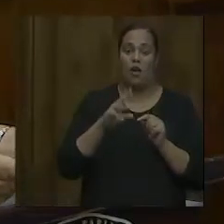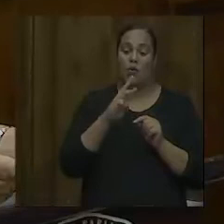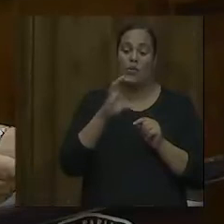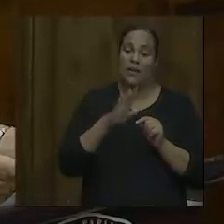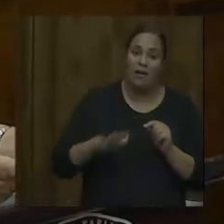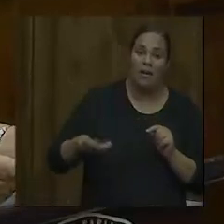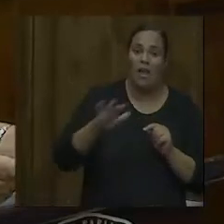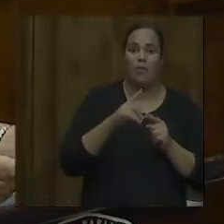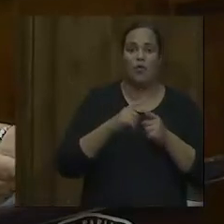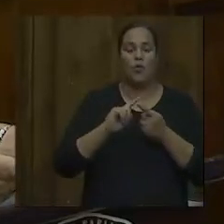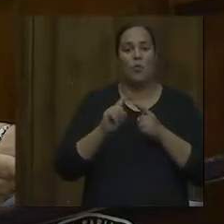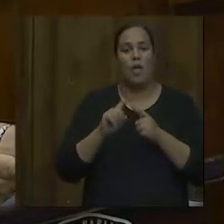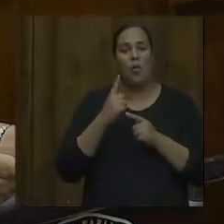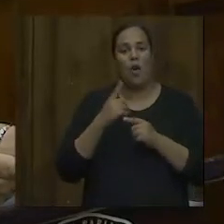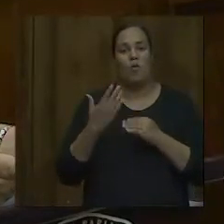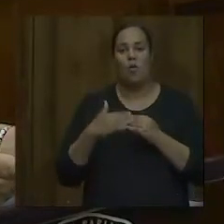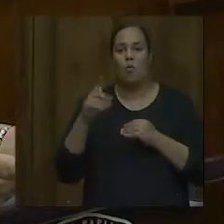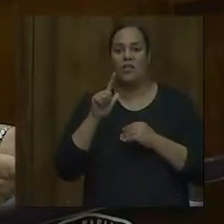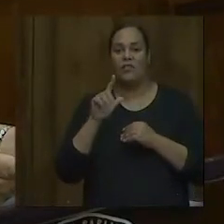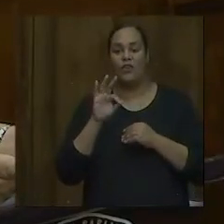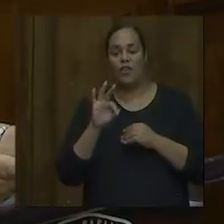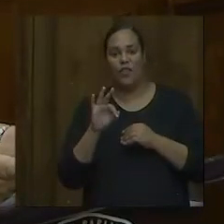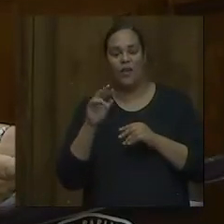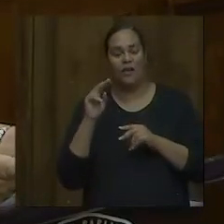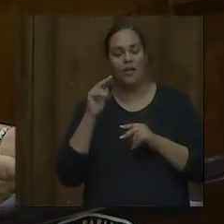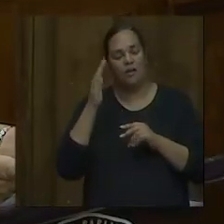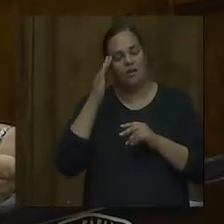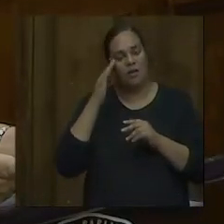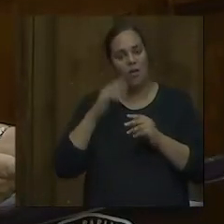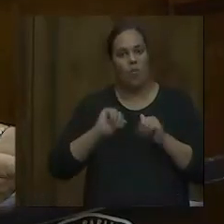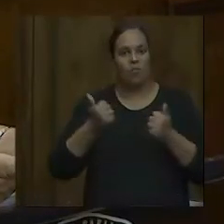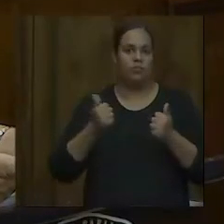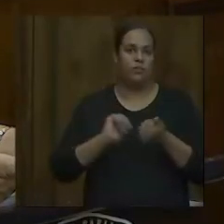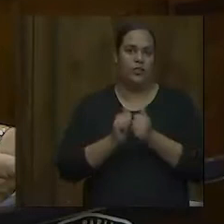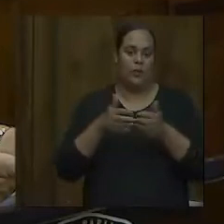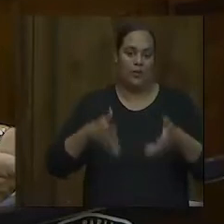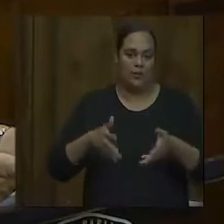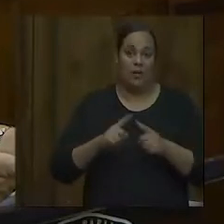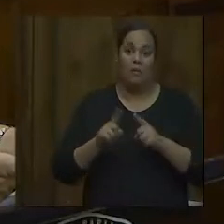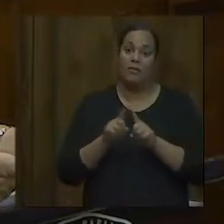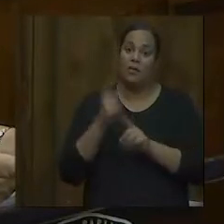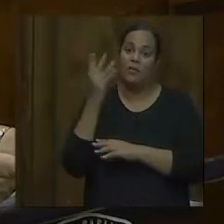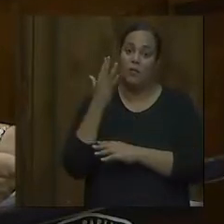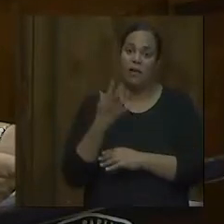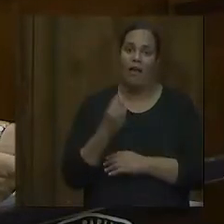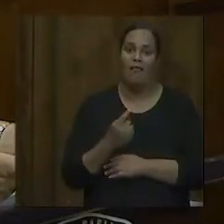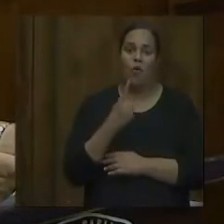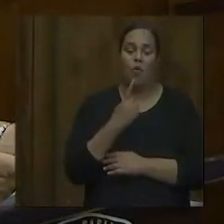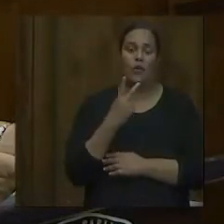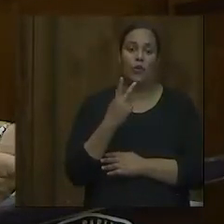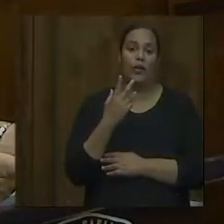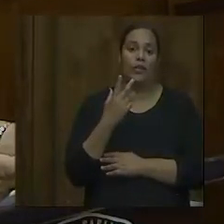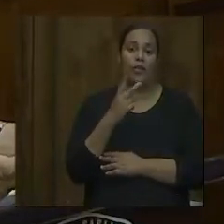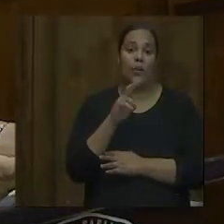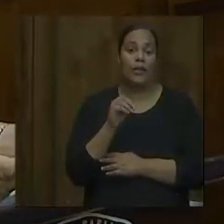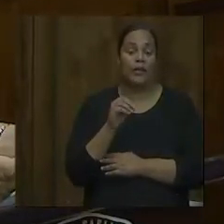Western Cape who play one or more of the 73 recognized sporting codes. Speaker, there is also approximately